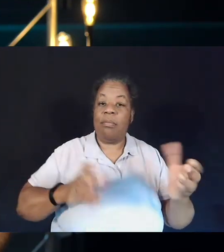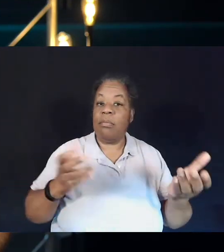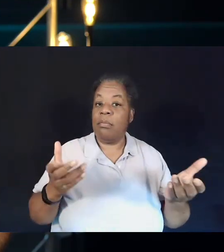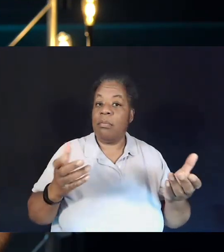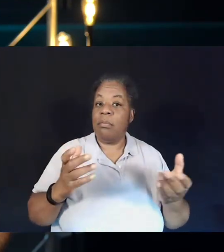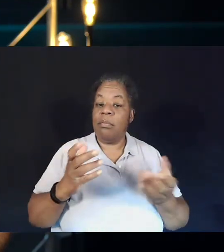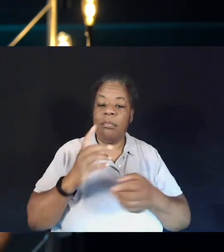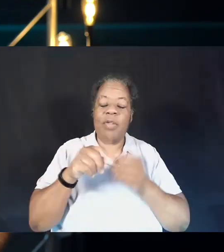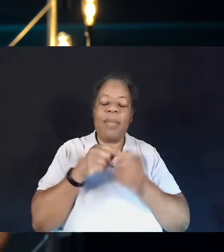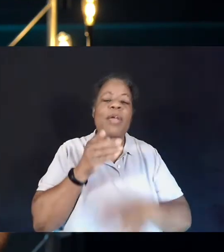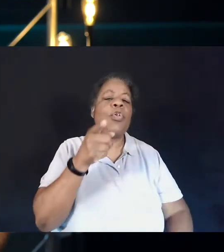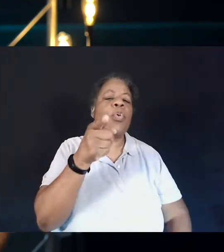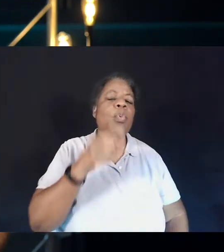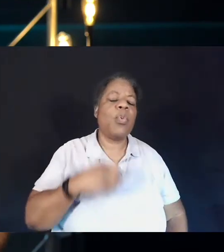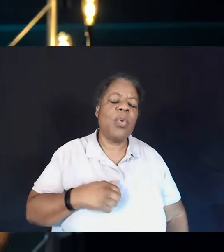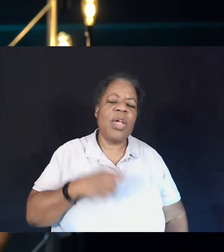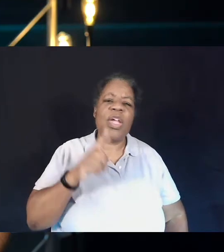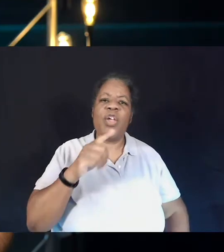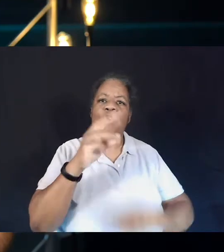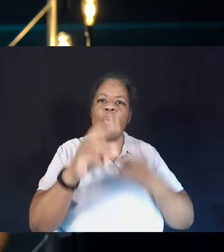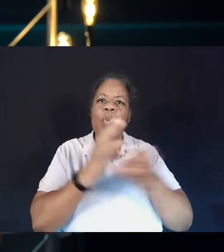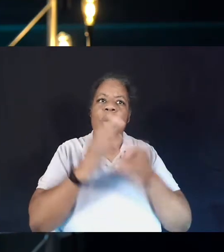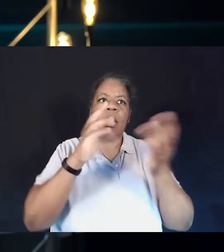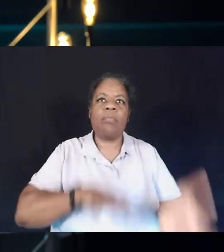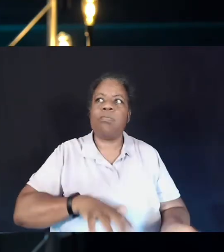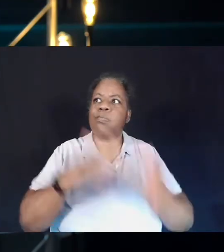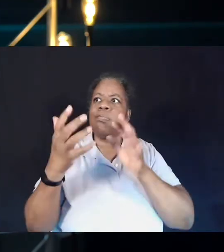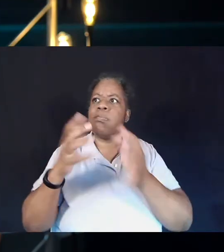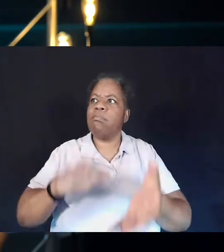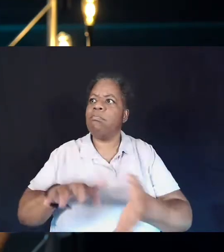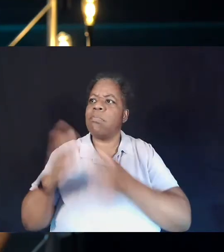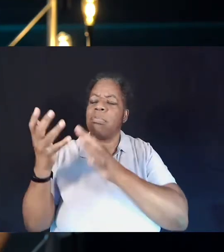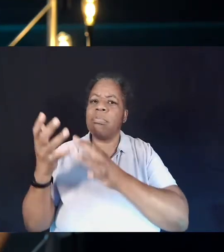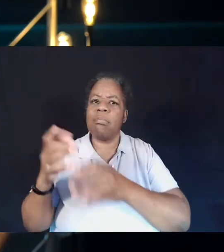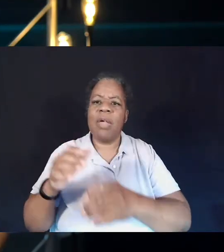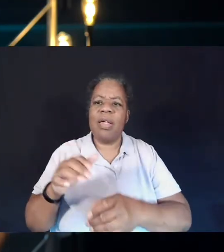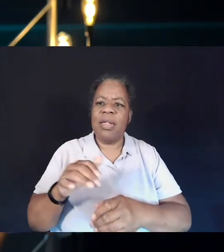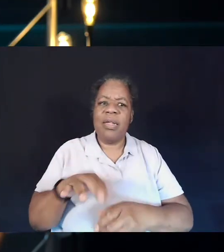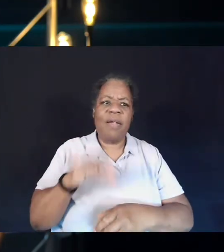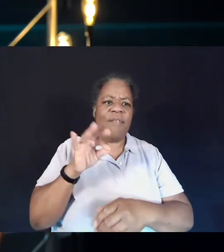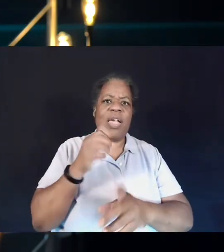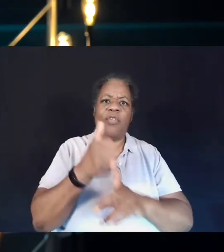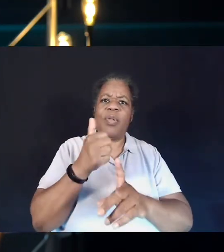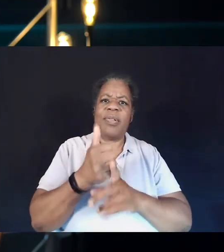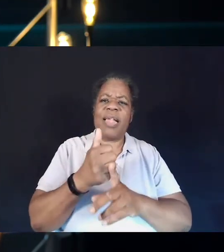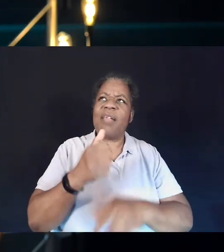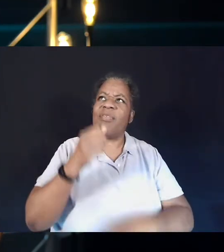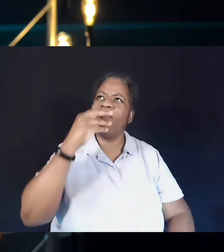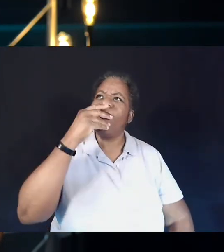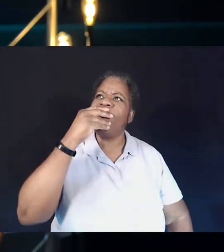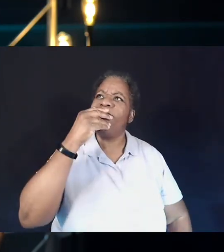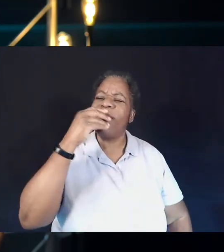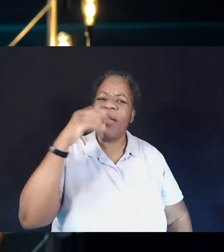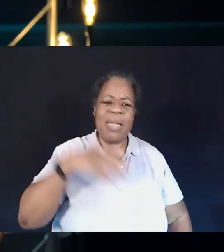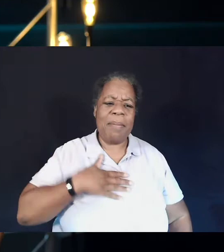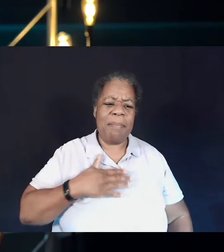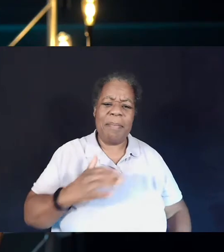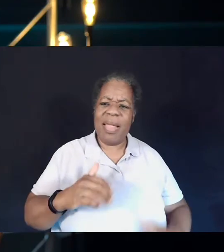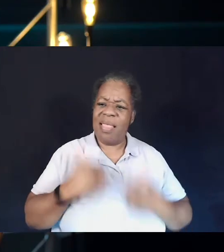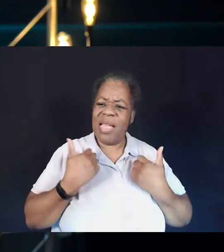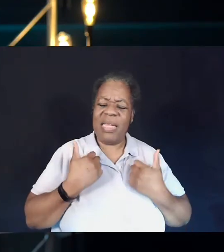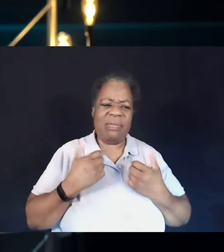your world been upended? Have you found yourself in this last season rethinking your life? If so, you're not